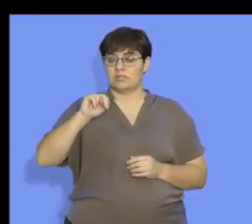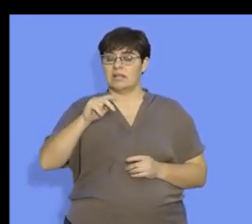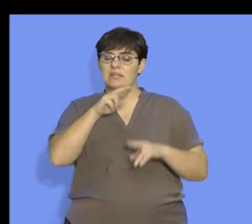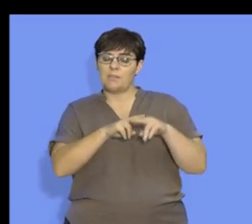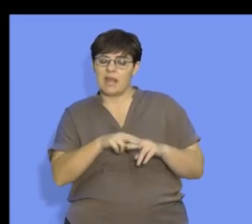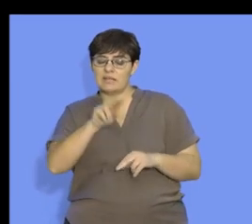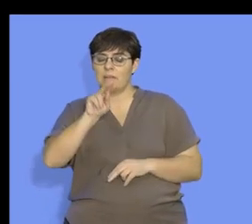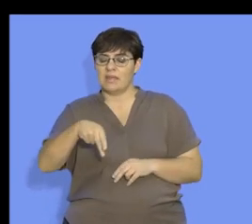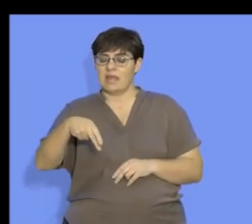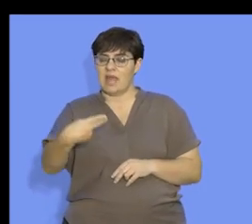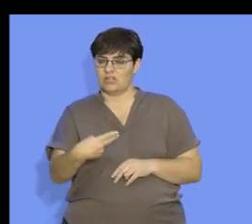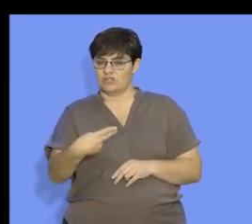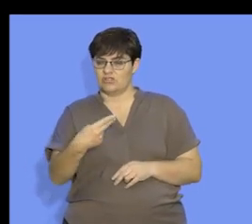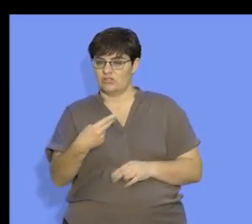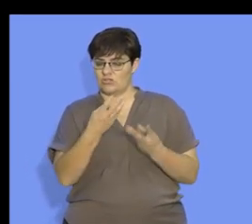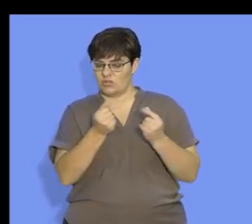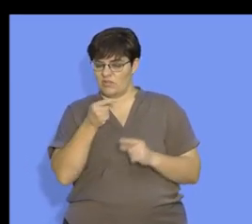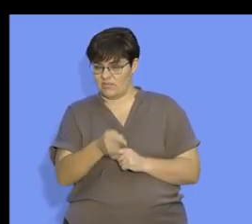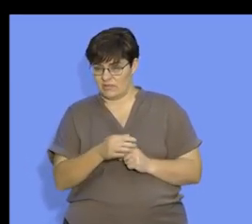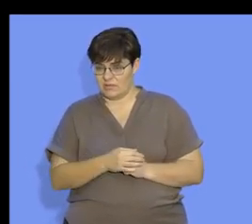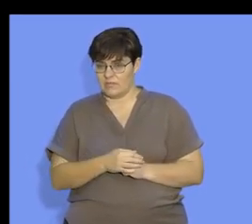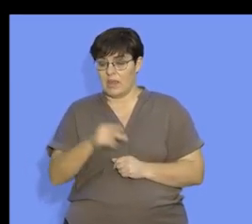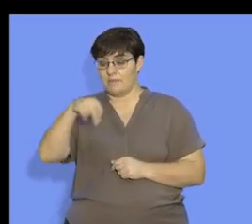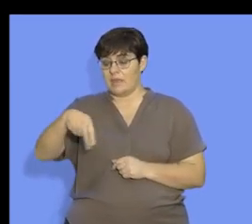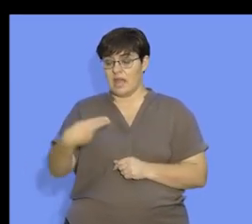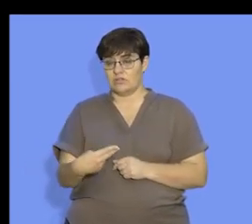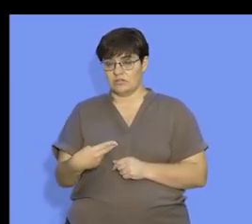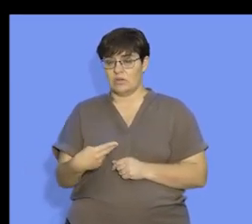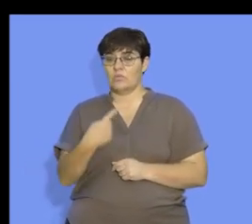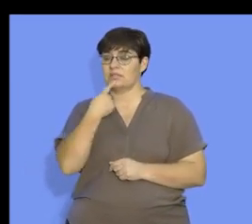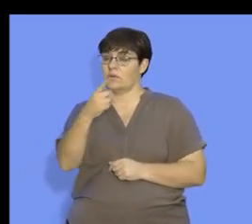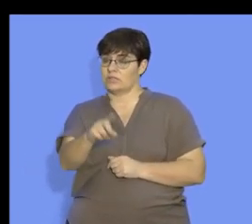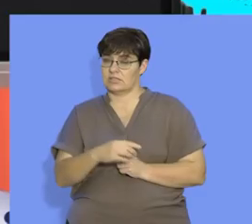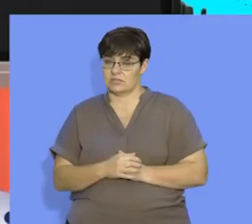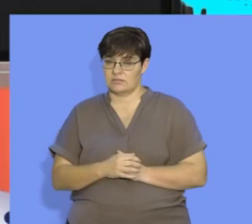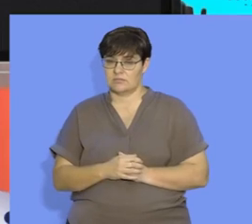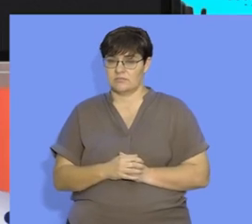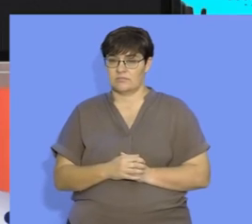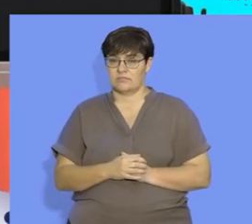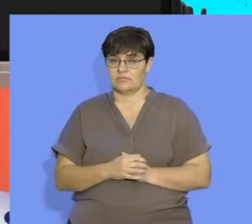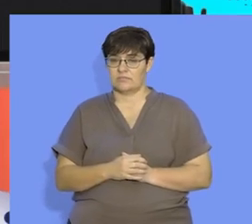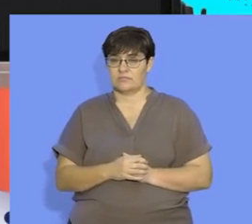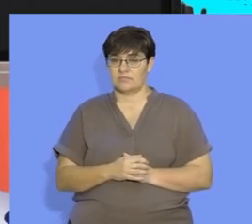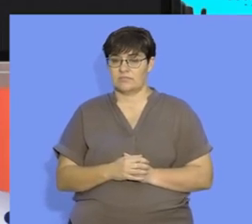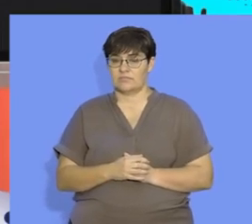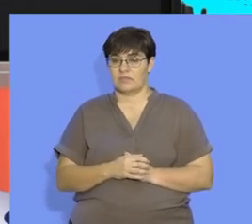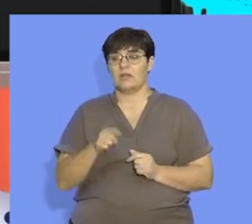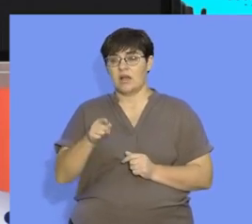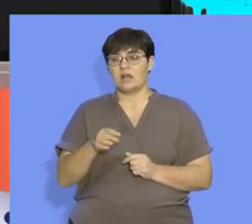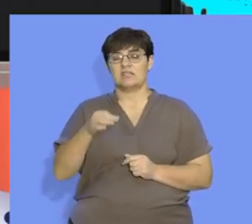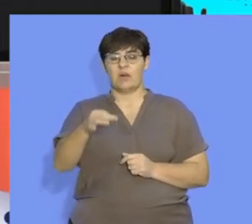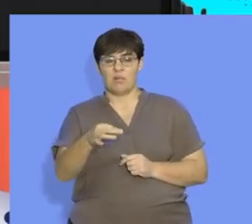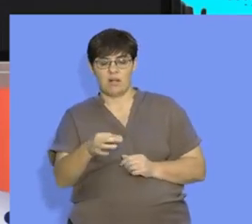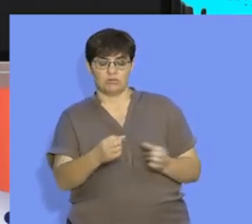do with the pH of a solution. Right. Speaking of pH, we are saying that, when